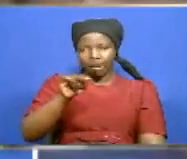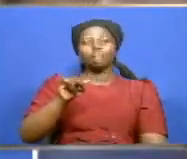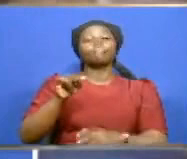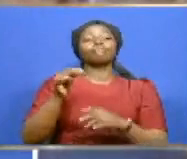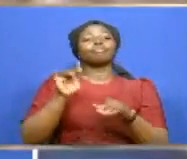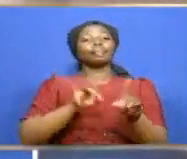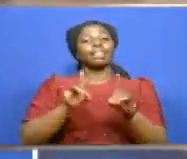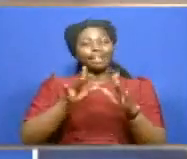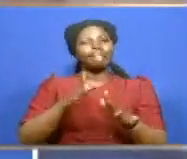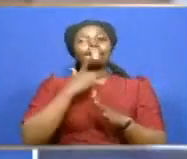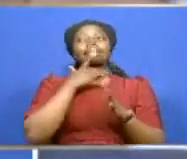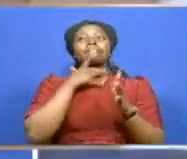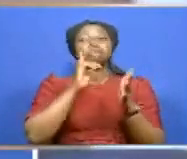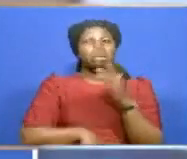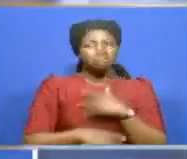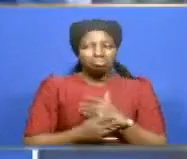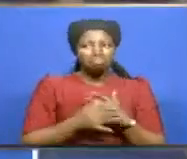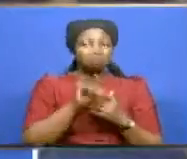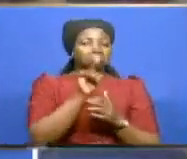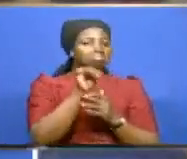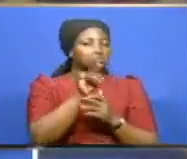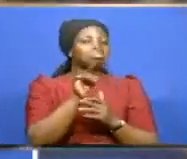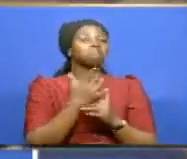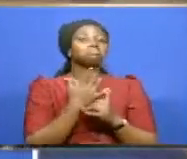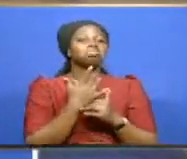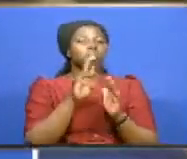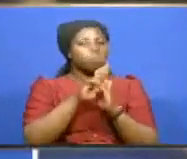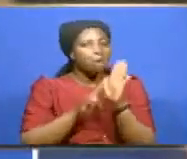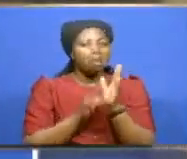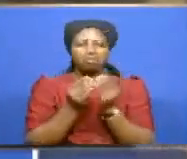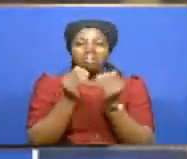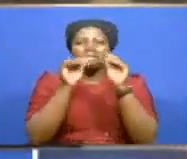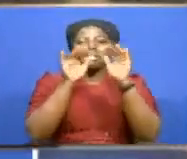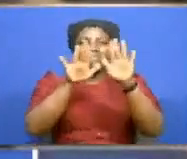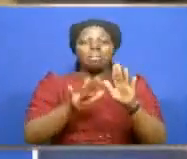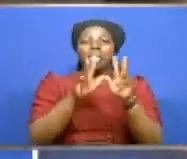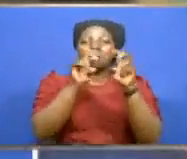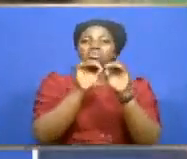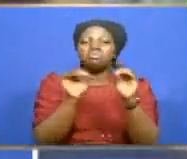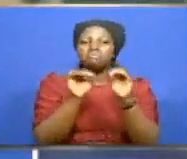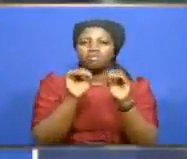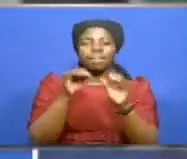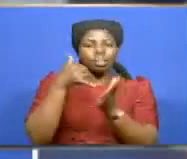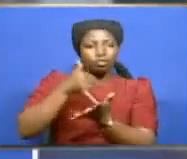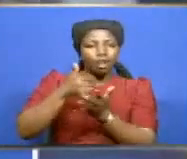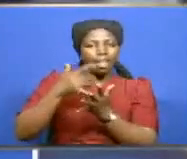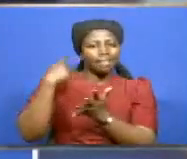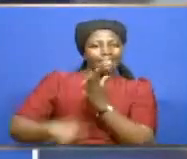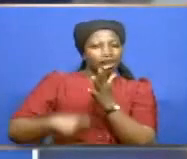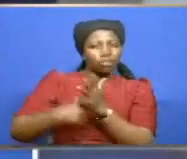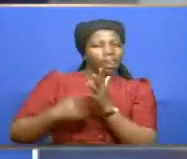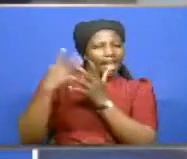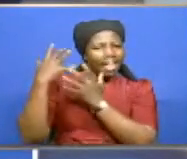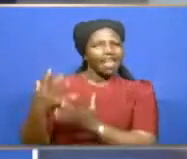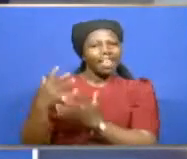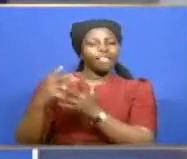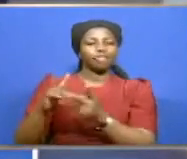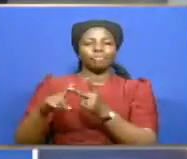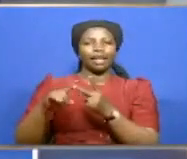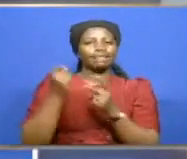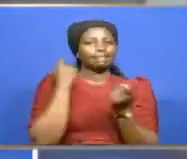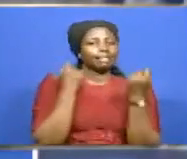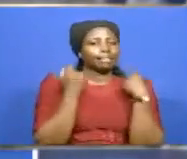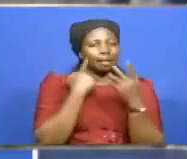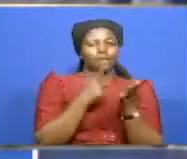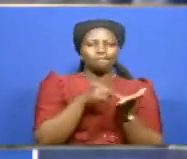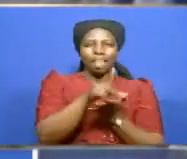the regulations do not address key issues, which include heavy taxation on the sector, tea prices, and subsidizing